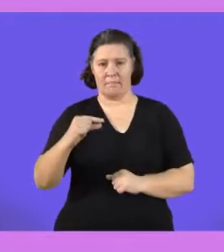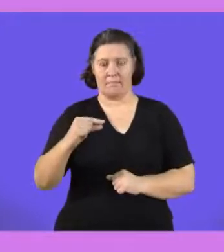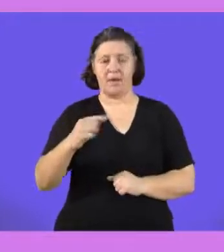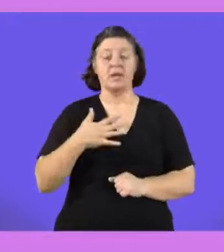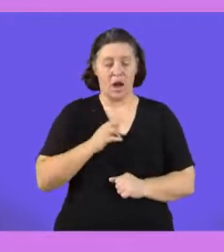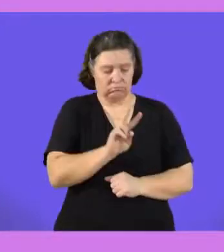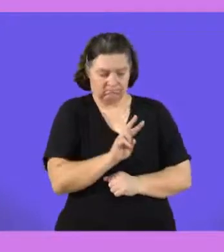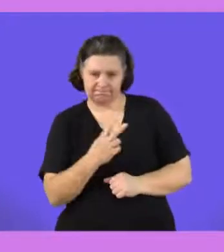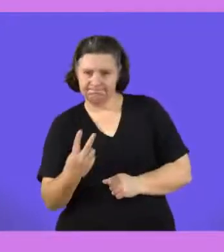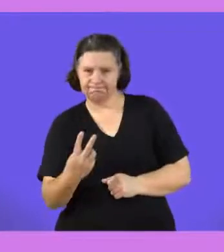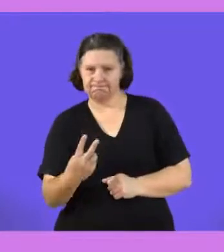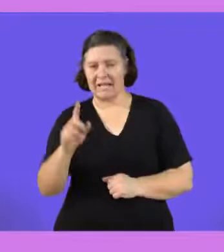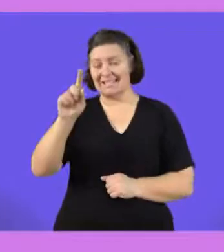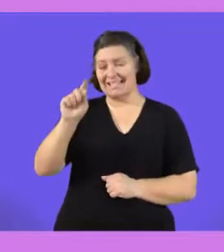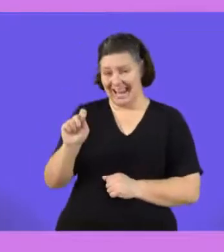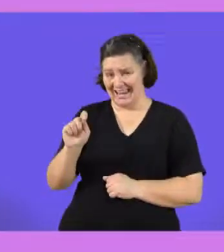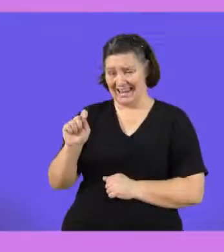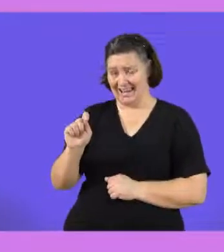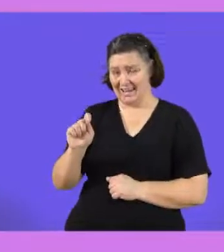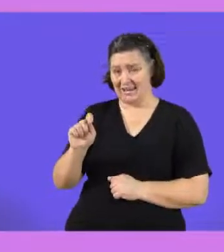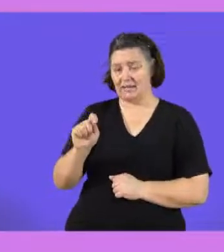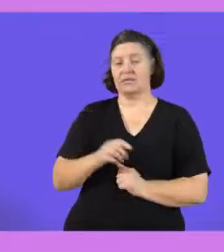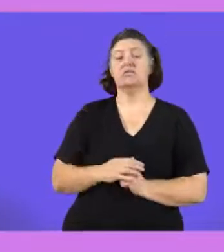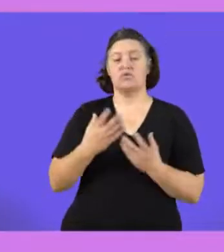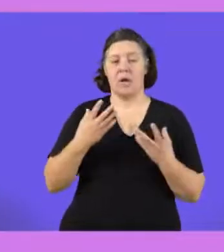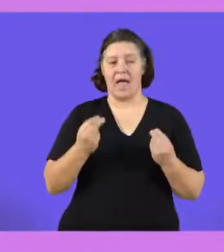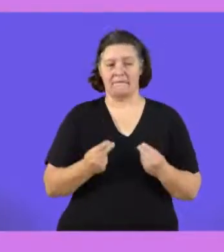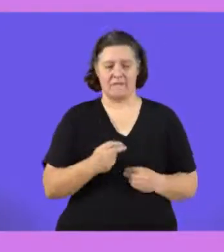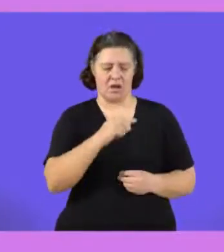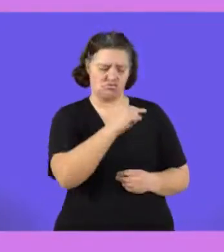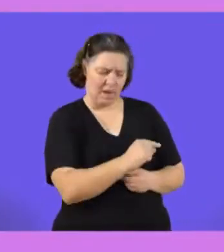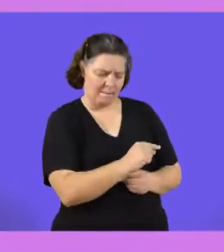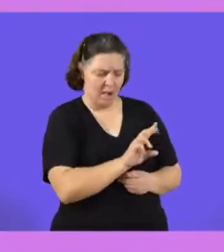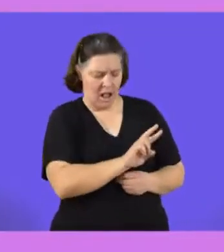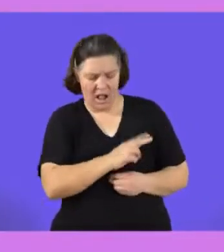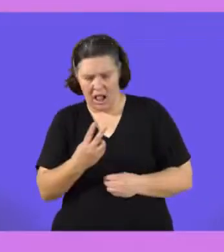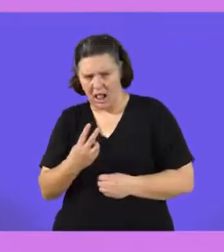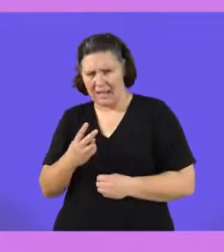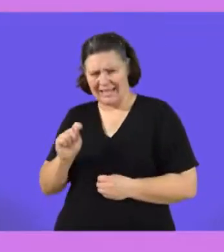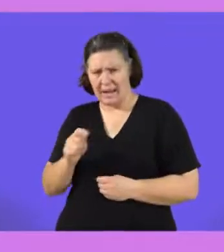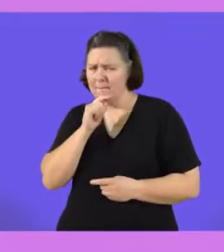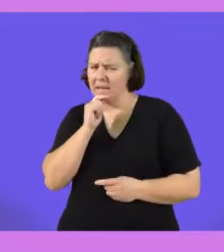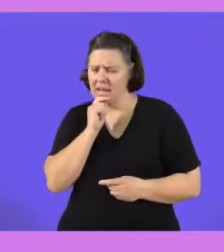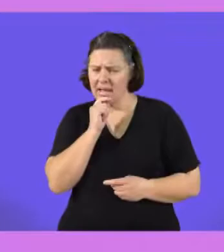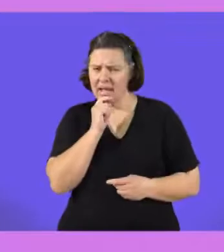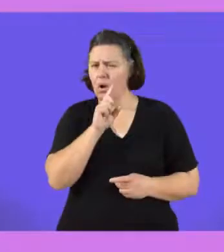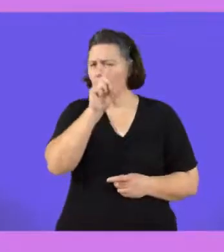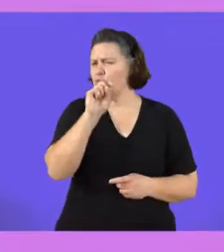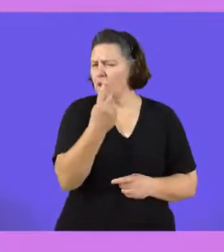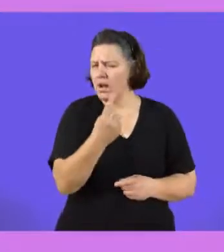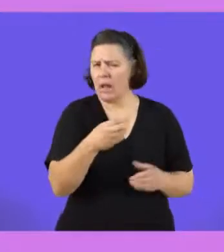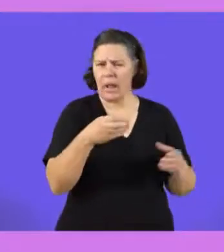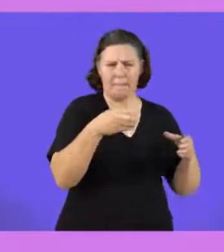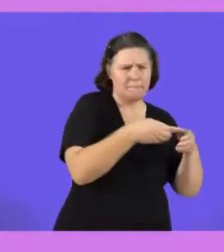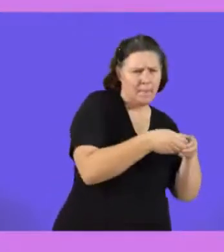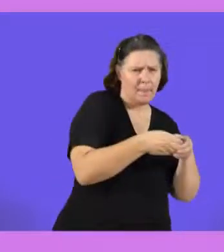grams, and I must convert that to tons. So let's look. I have grams, and I must convert that to tons. Question number 1,